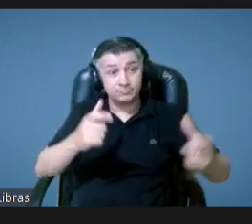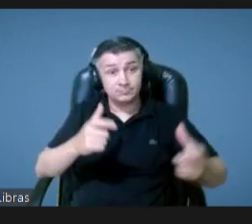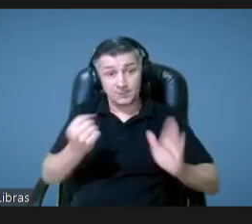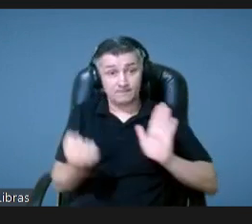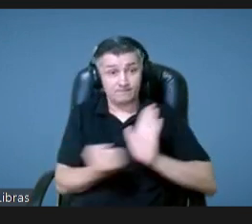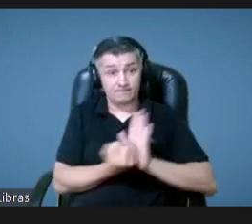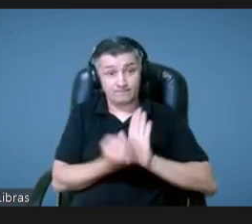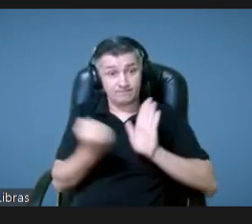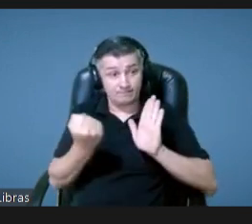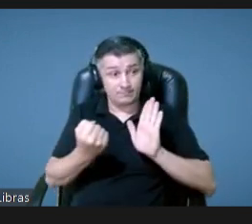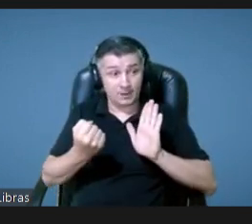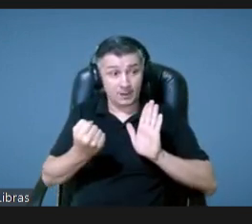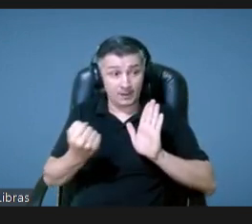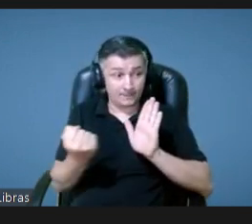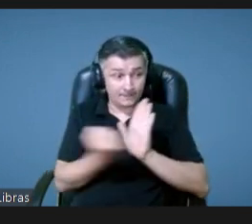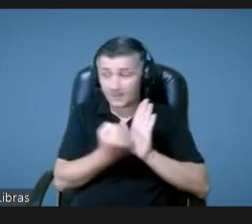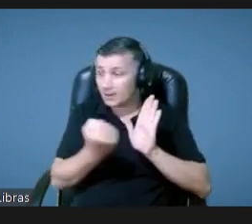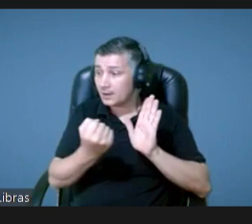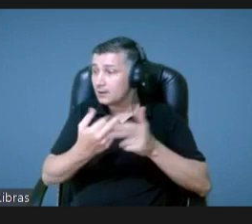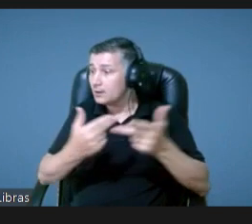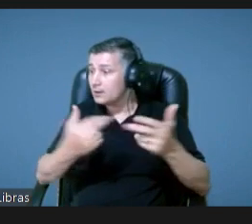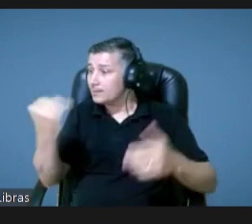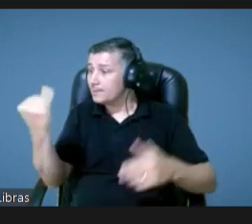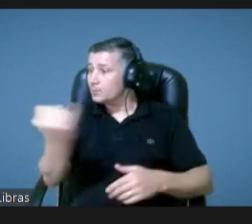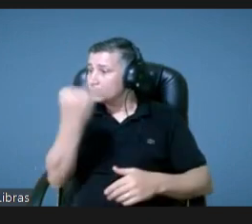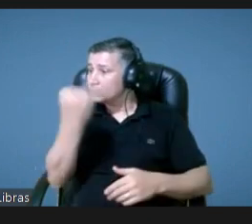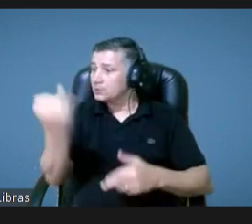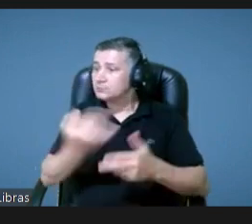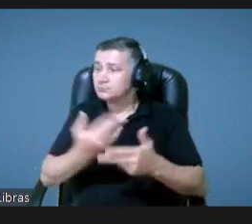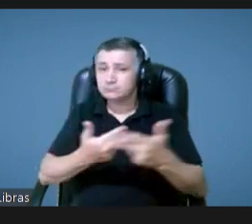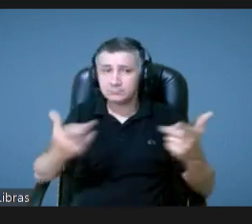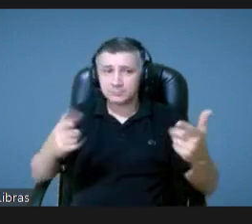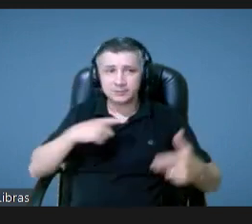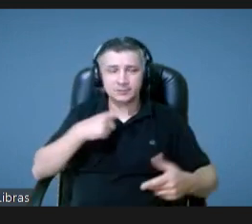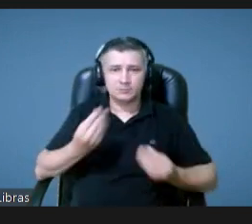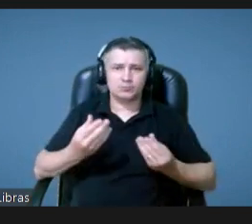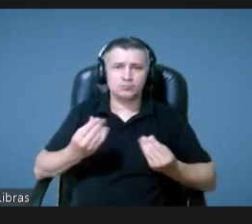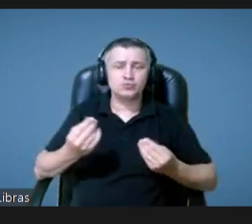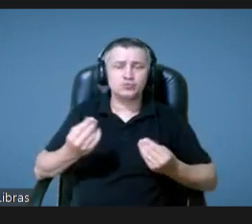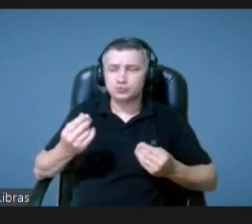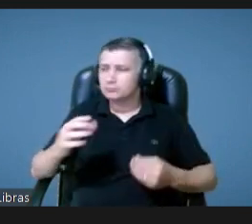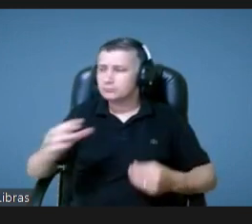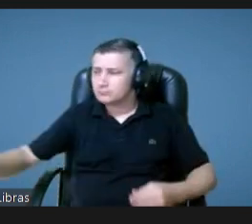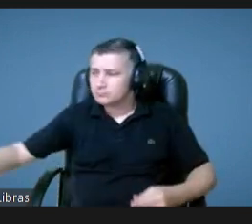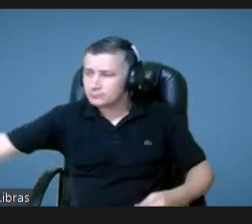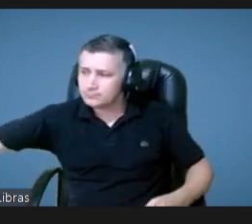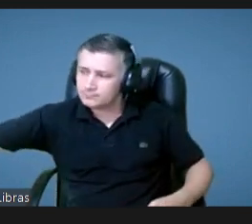looking into international opportunities to expand the brand.